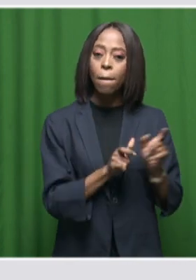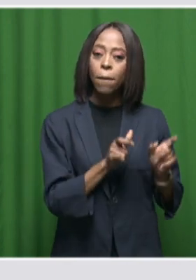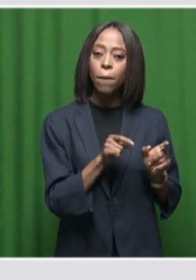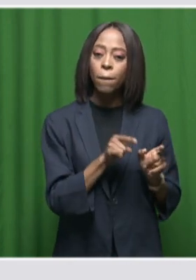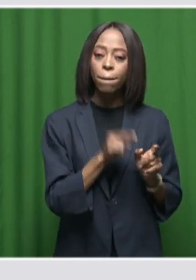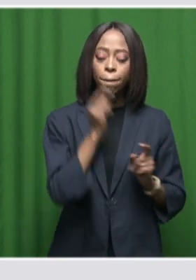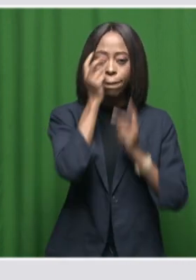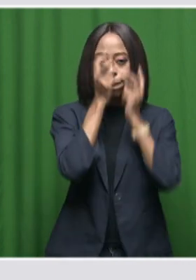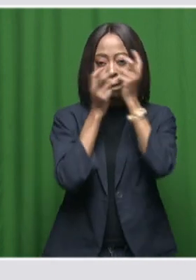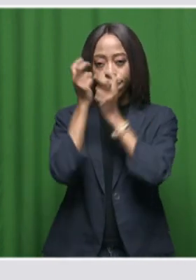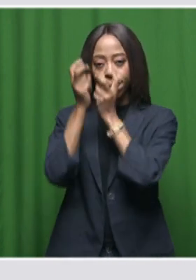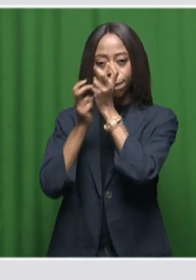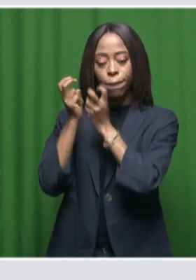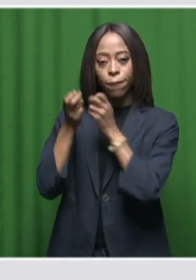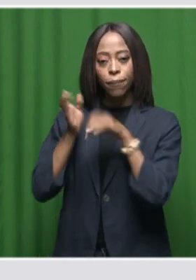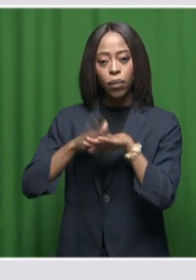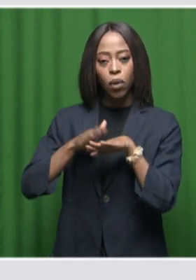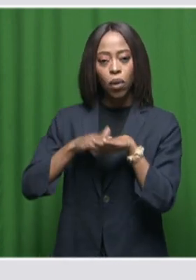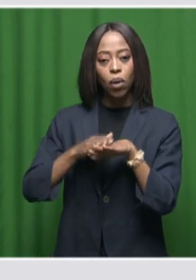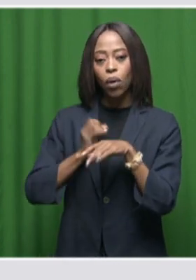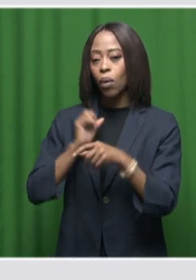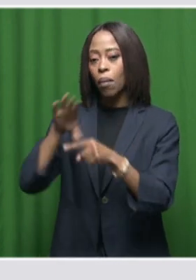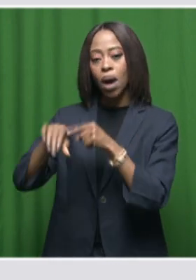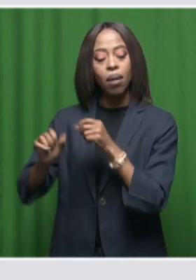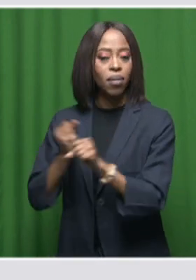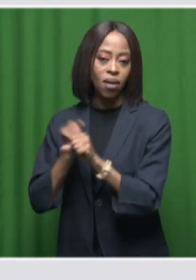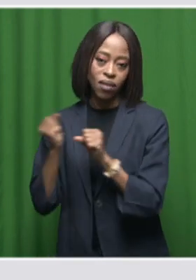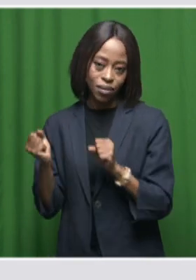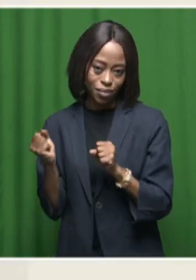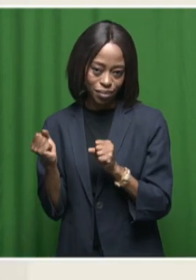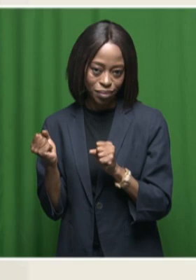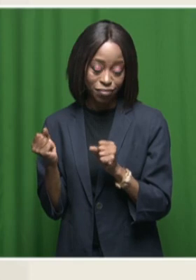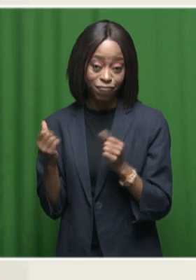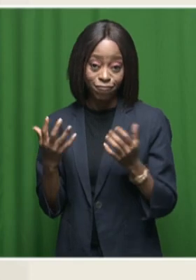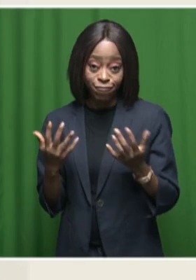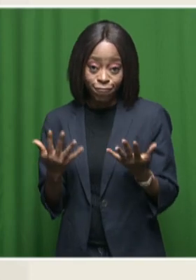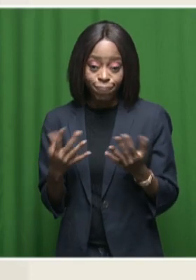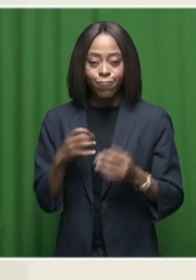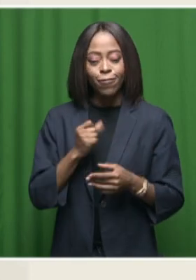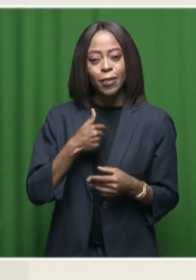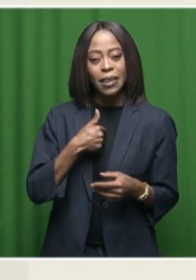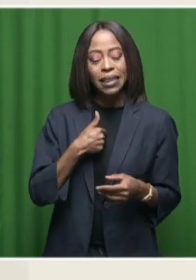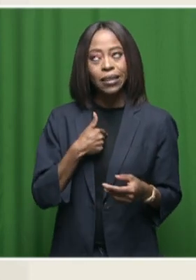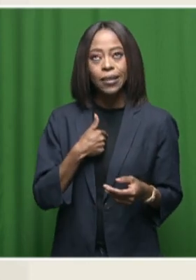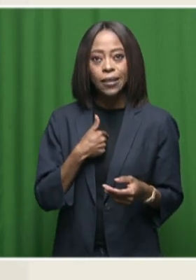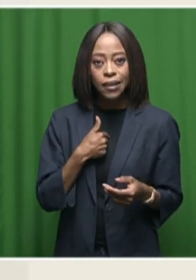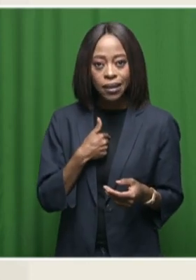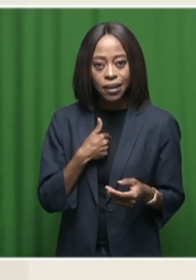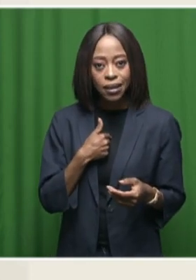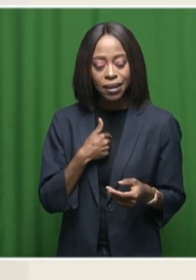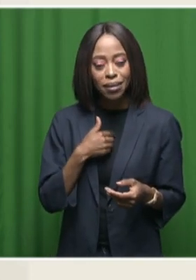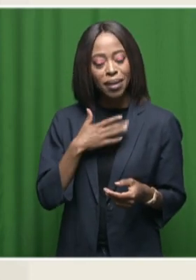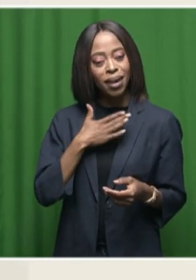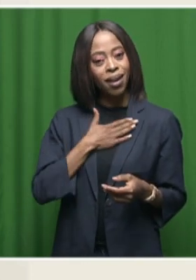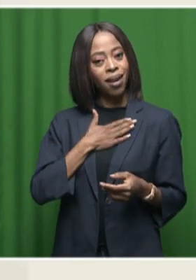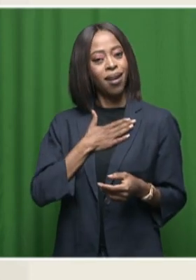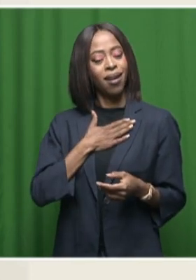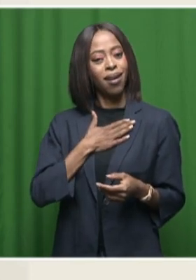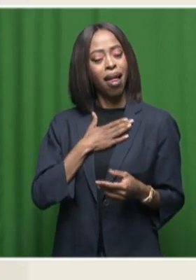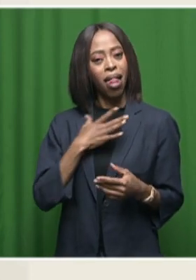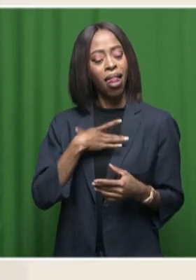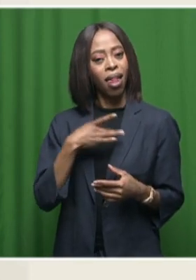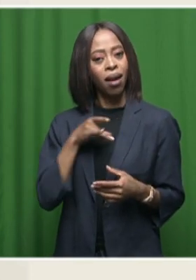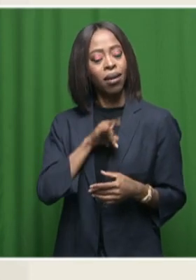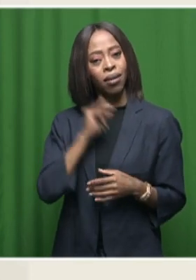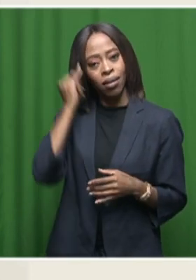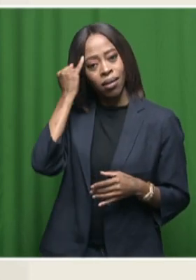the hardest are the people who will never find it. So it kind of just stuck with me, and I like this idea of